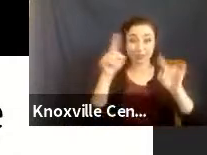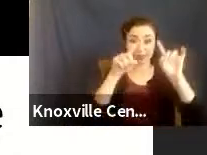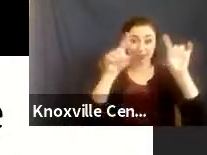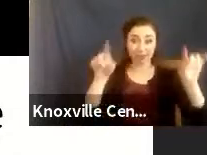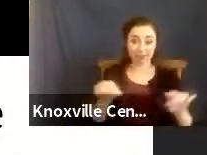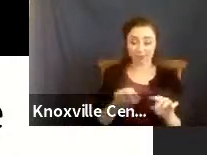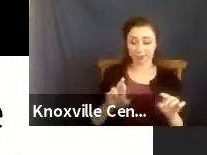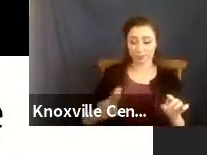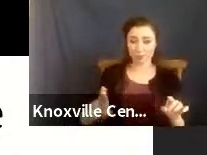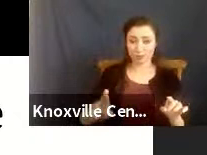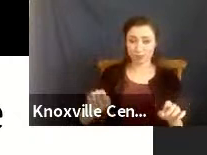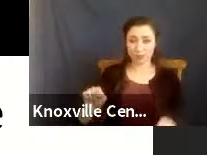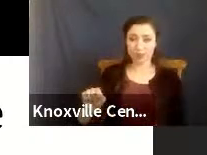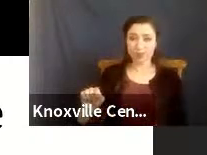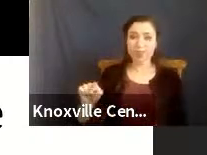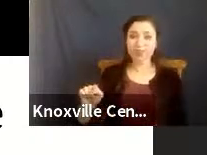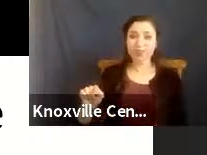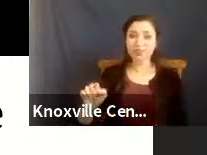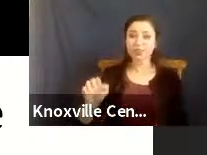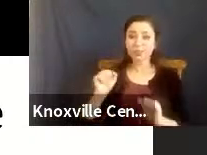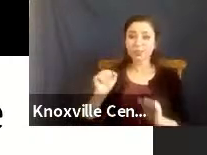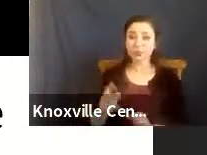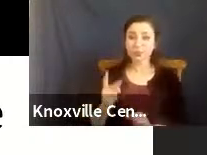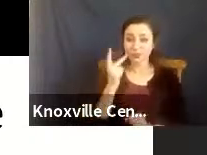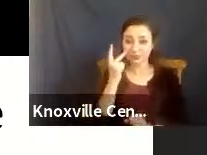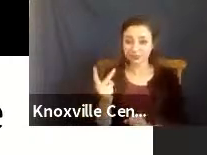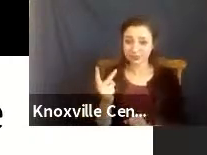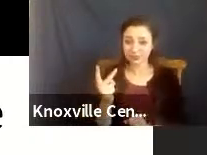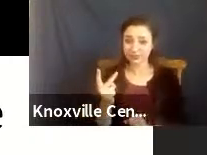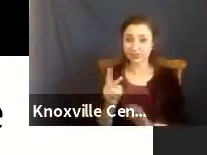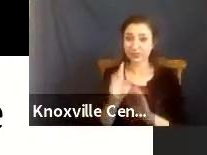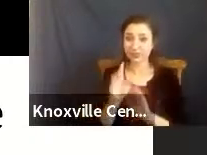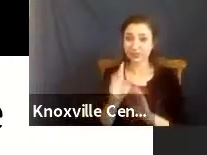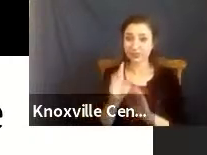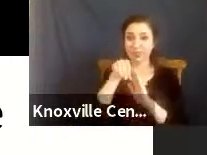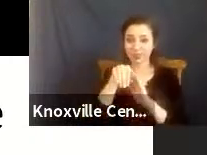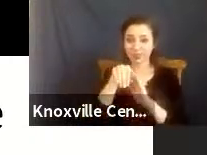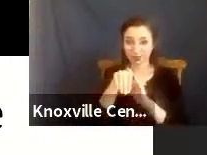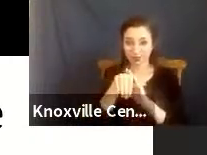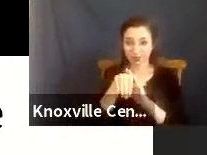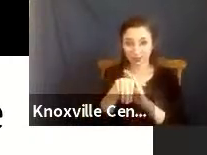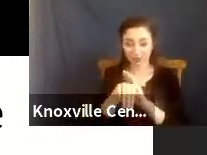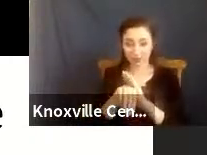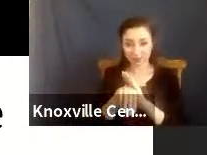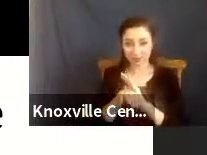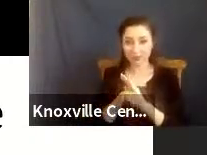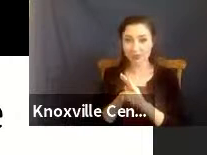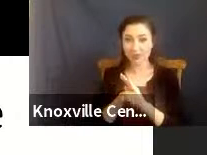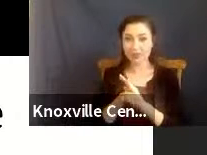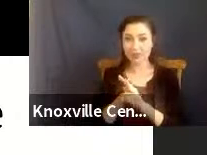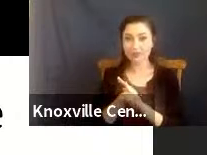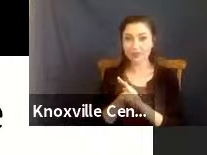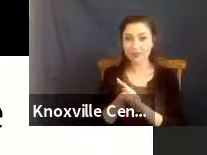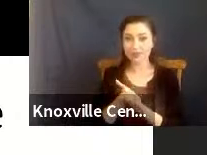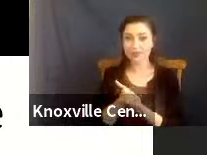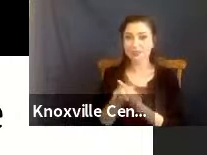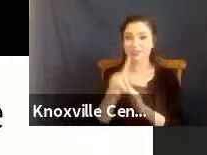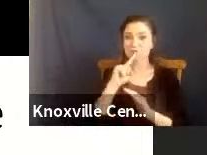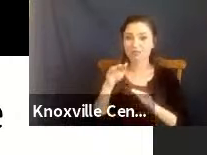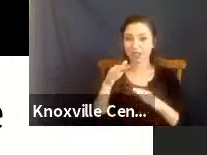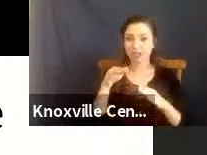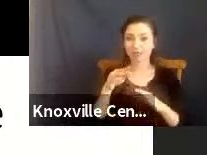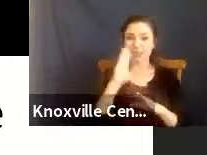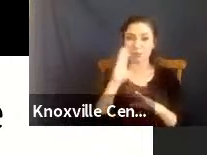starting to, the descent seems to be flattening out and the lines are close to